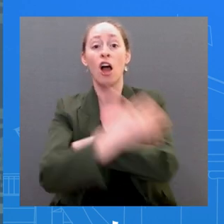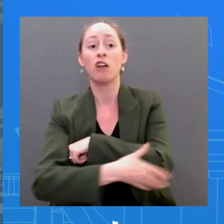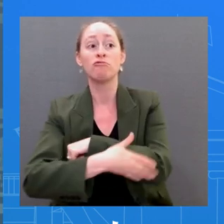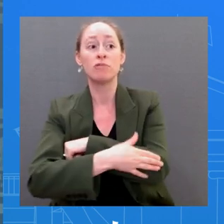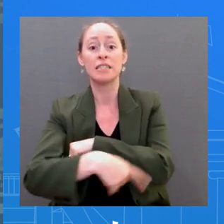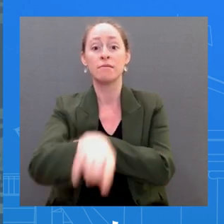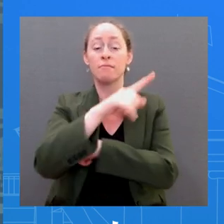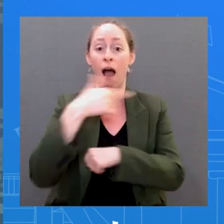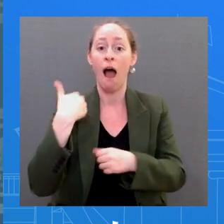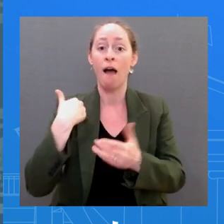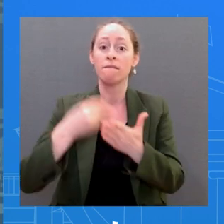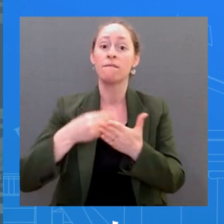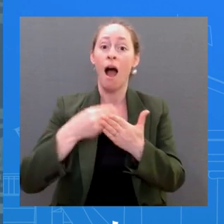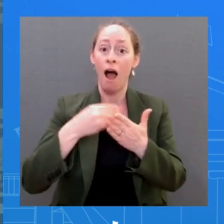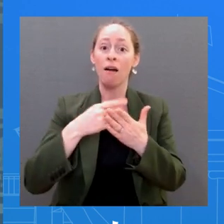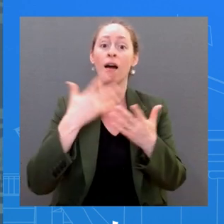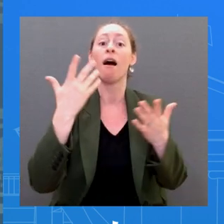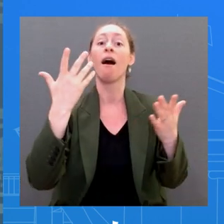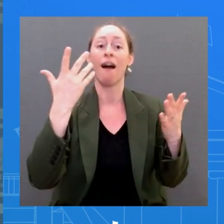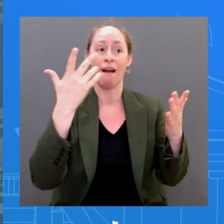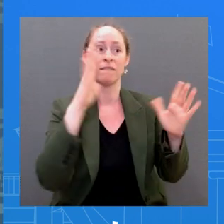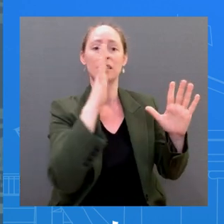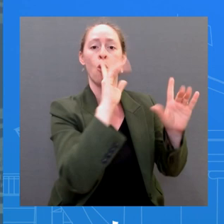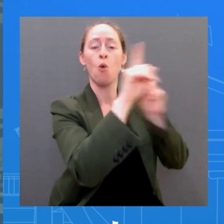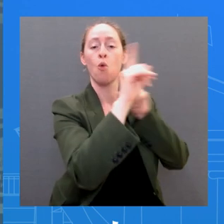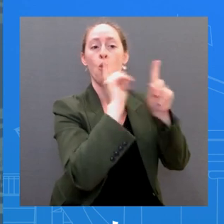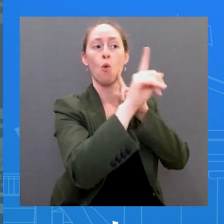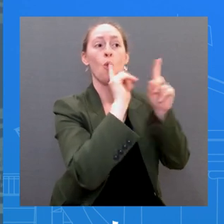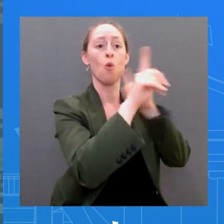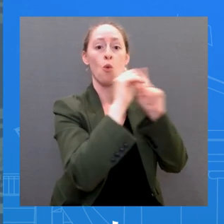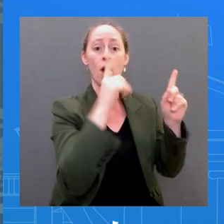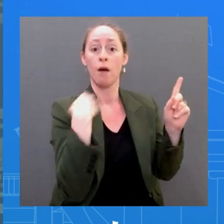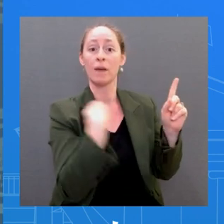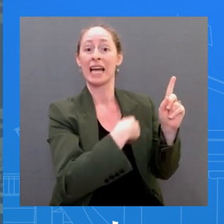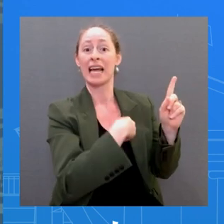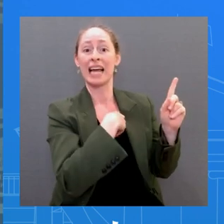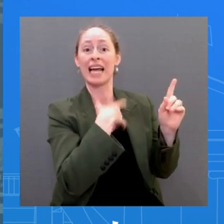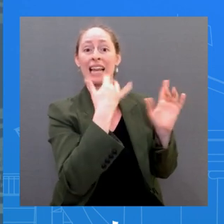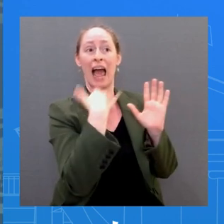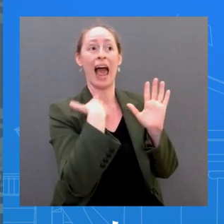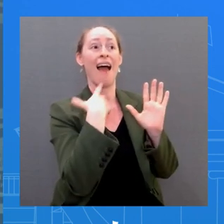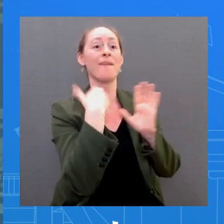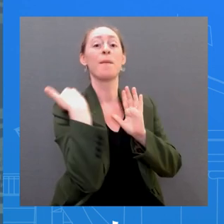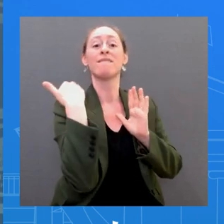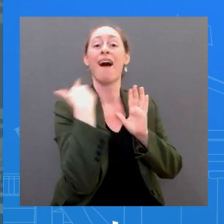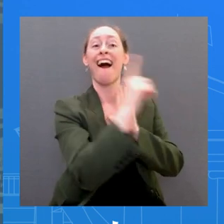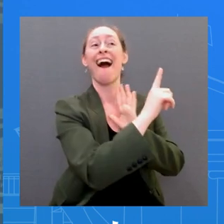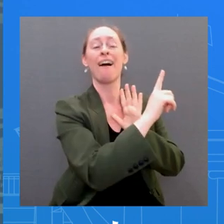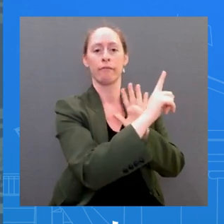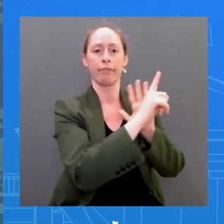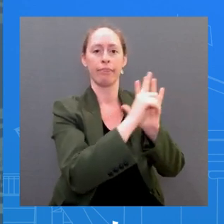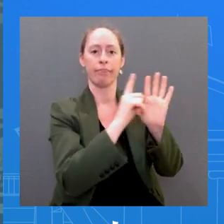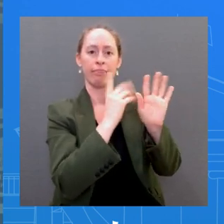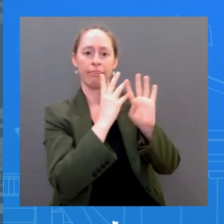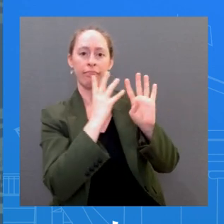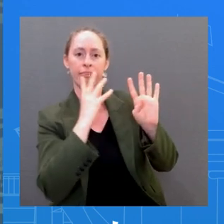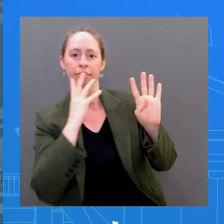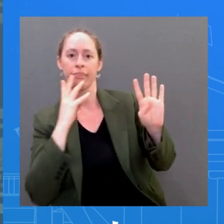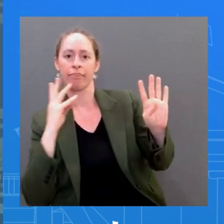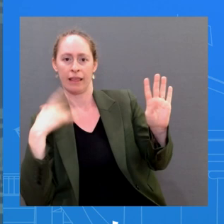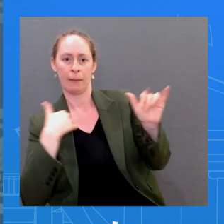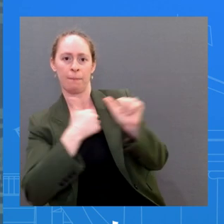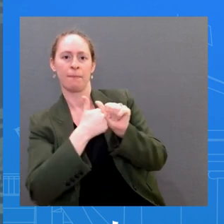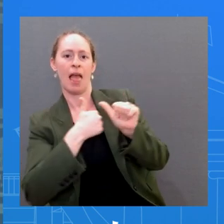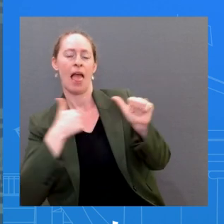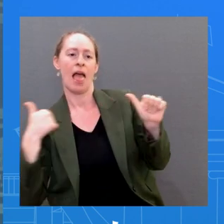Americans that may be needed in the fall and winter. So I think that's what he's talking about when he says he's losing sleep. You know,